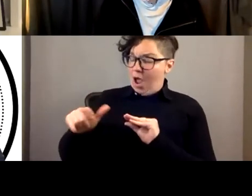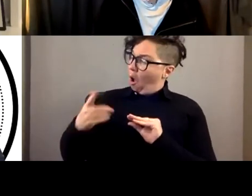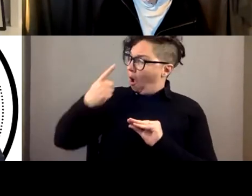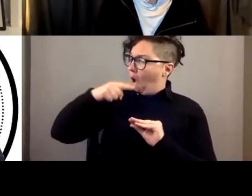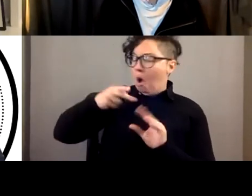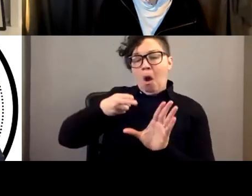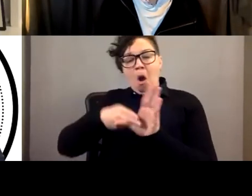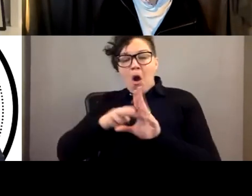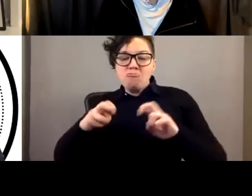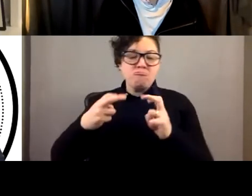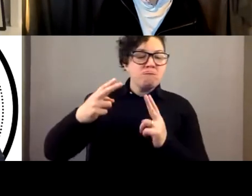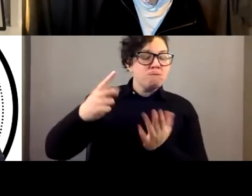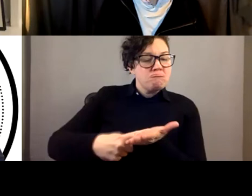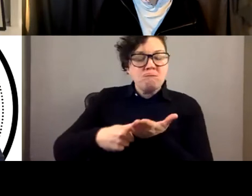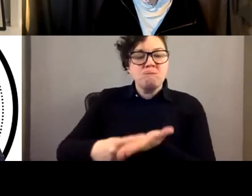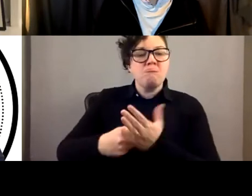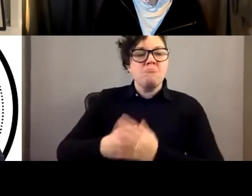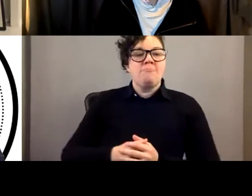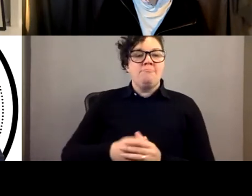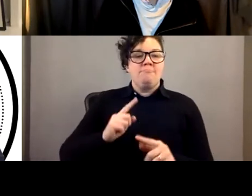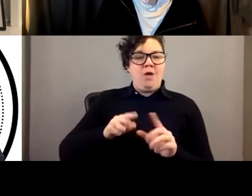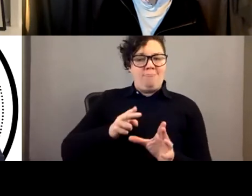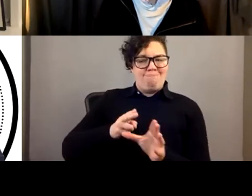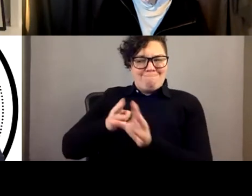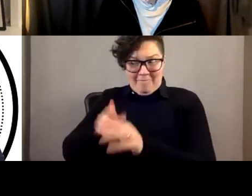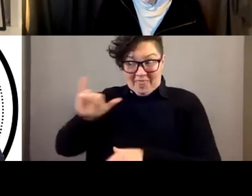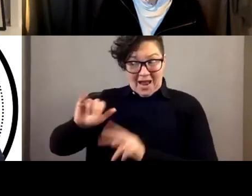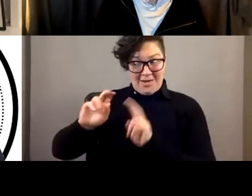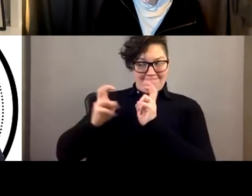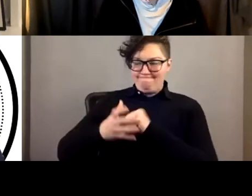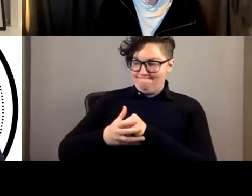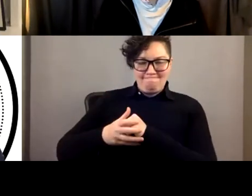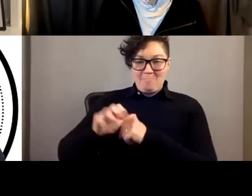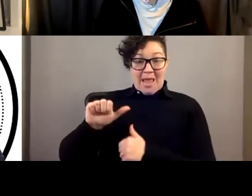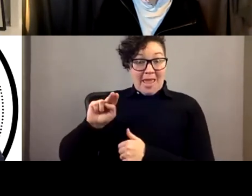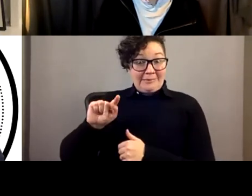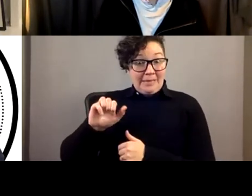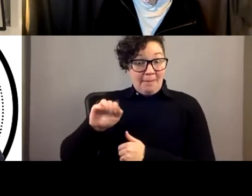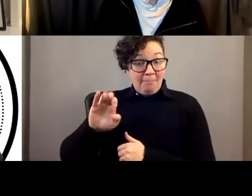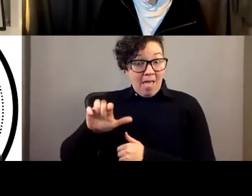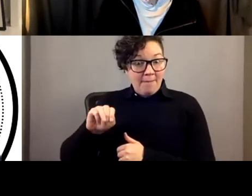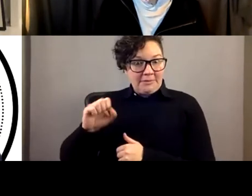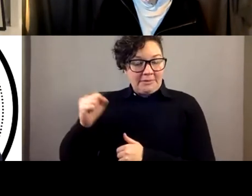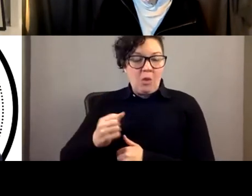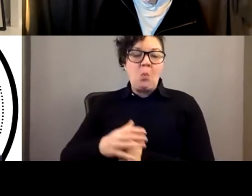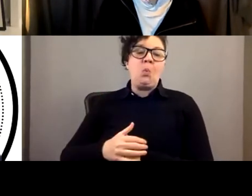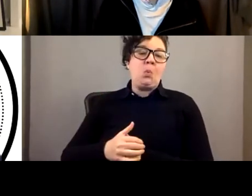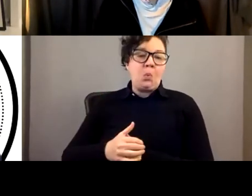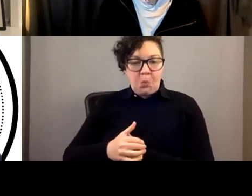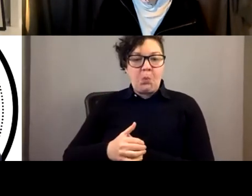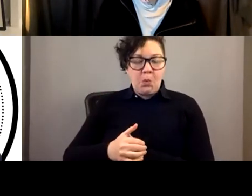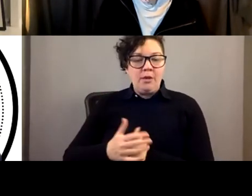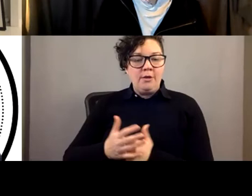in romancing about the antebellum South. So we just have to recognize that we can see